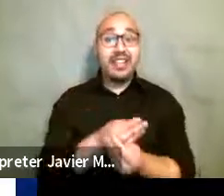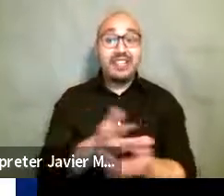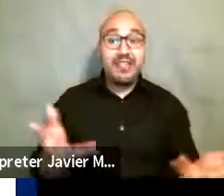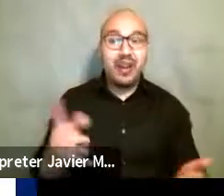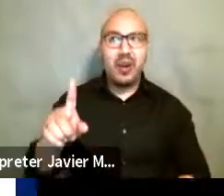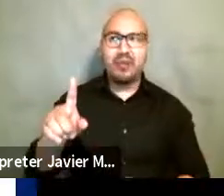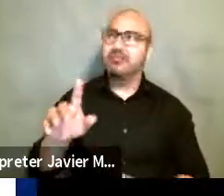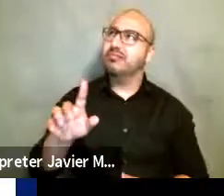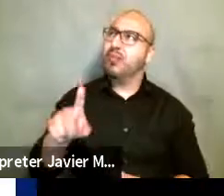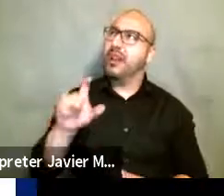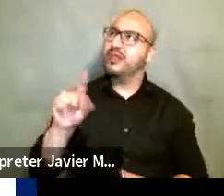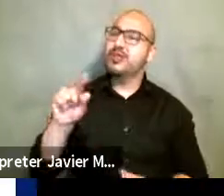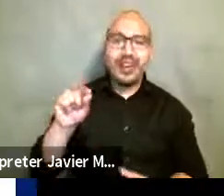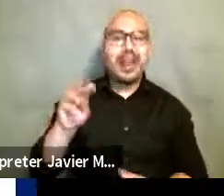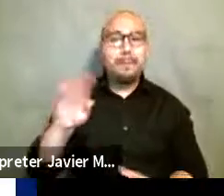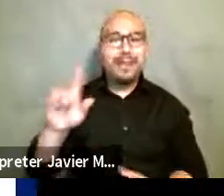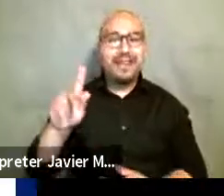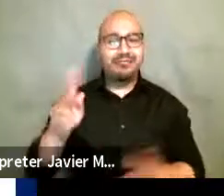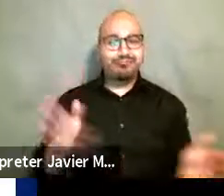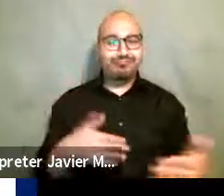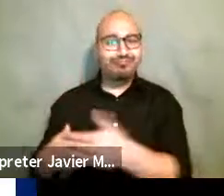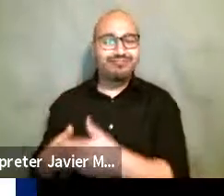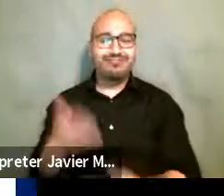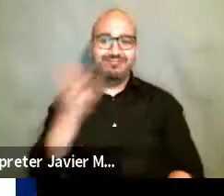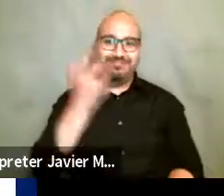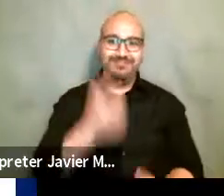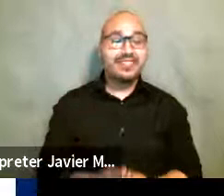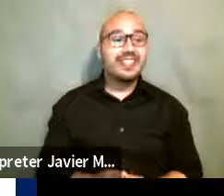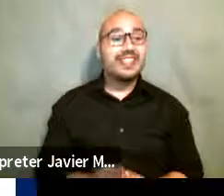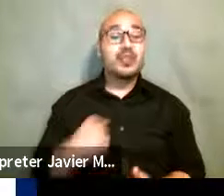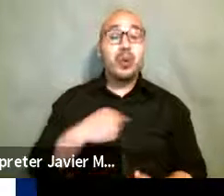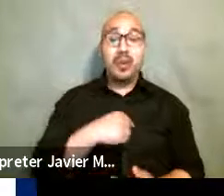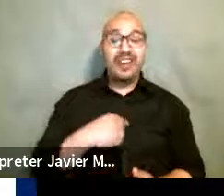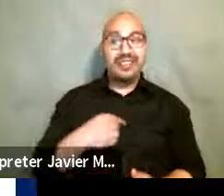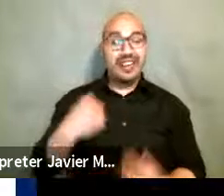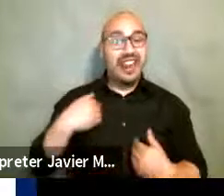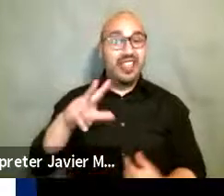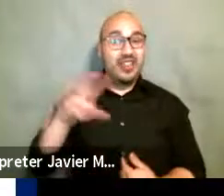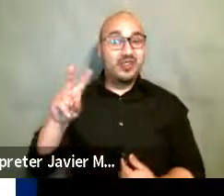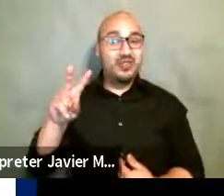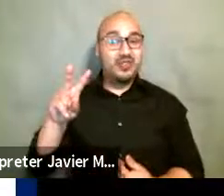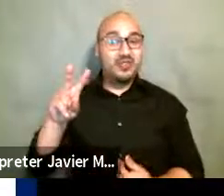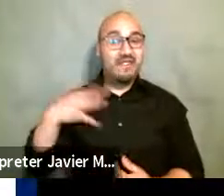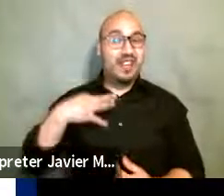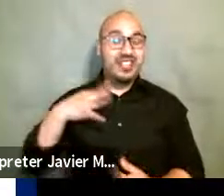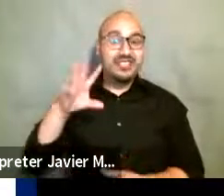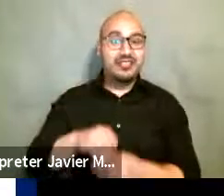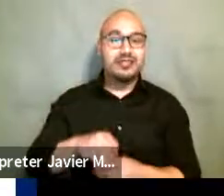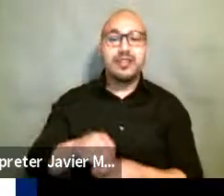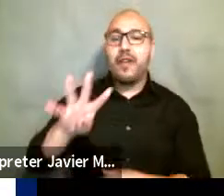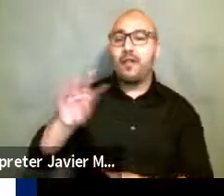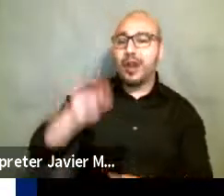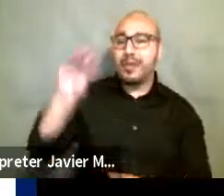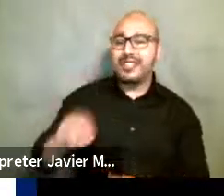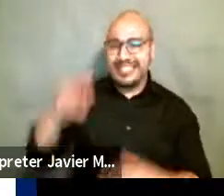120 different meal kits. Now, as of last semester, we had 32 volunteers who came in, and out of those 32, 40% of them decided to